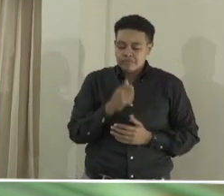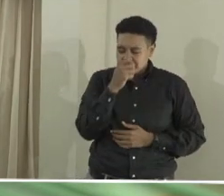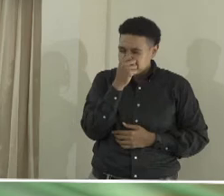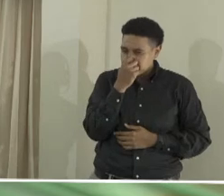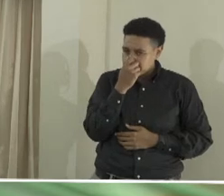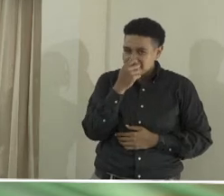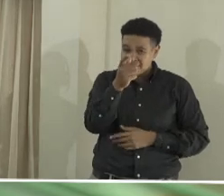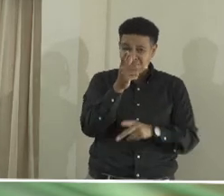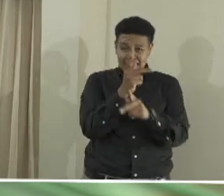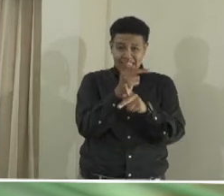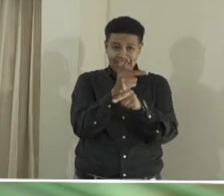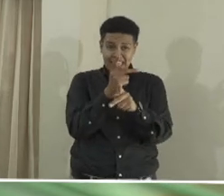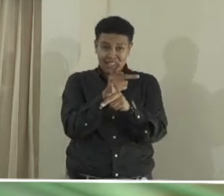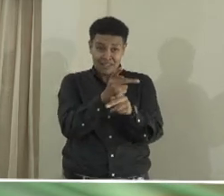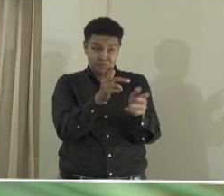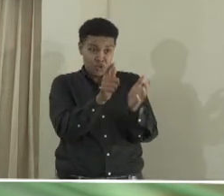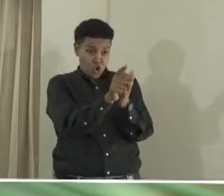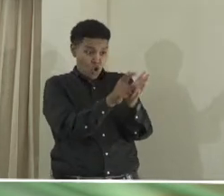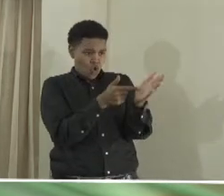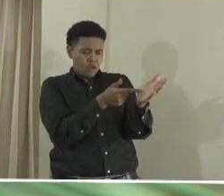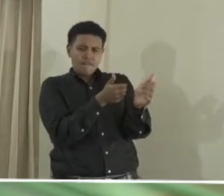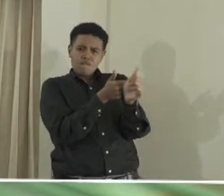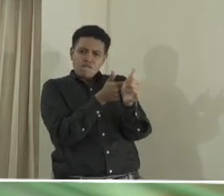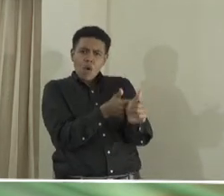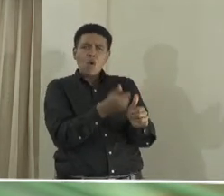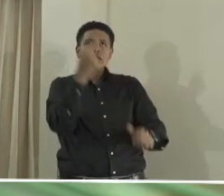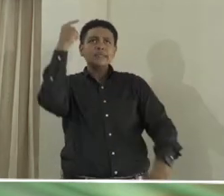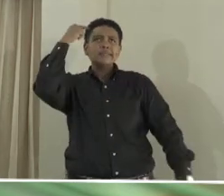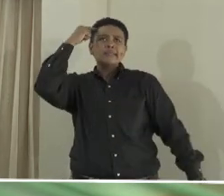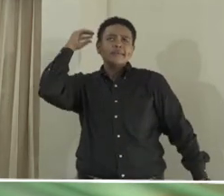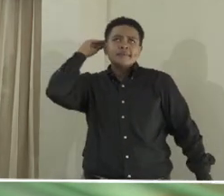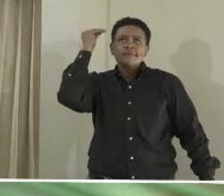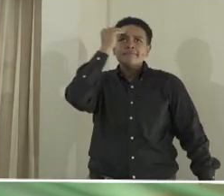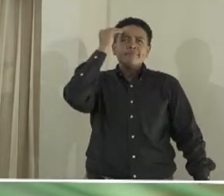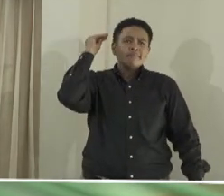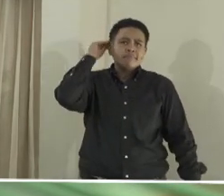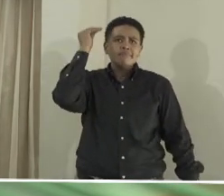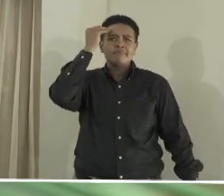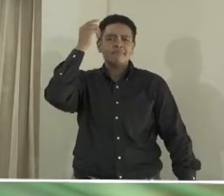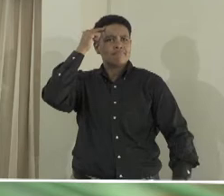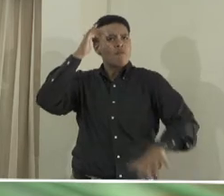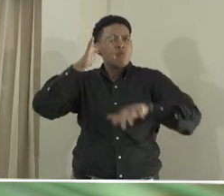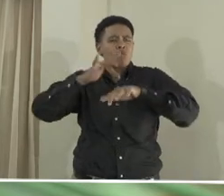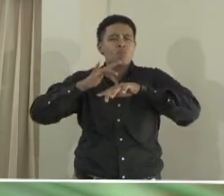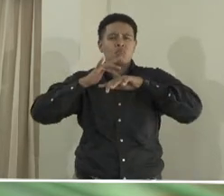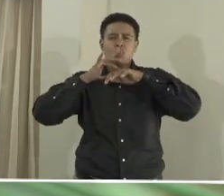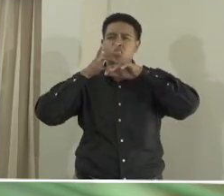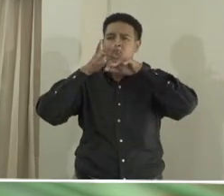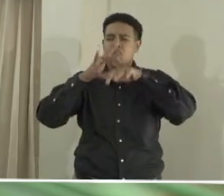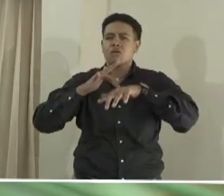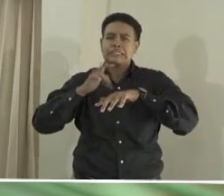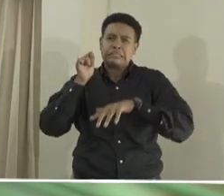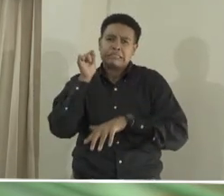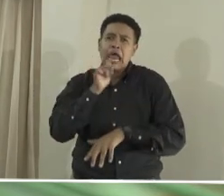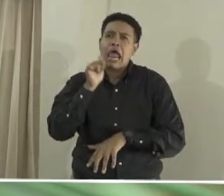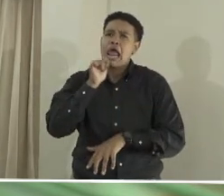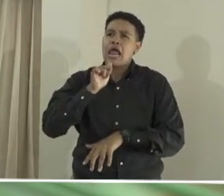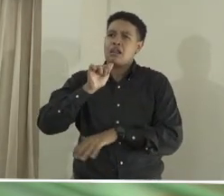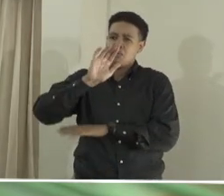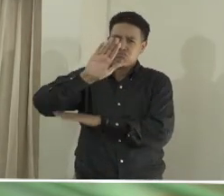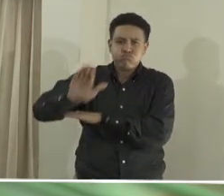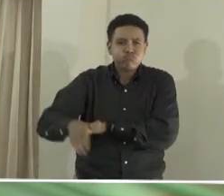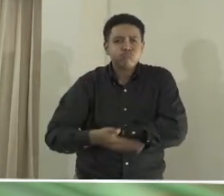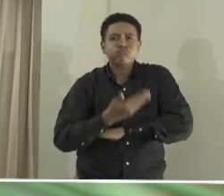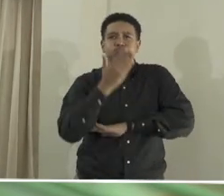Keep this book of the law always on your lips. Meditate on it day and night,